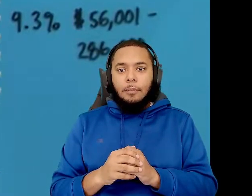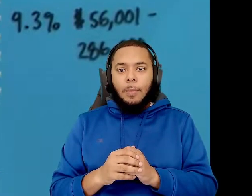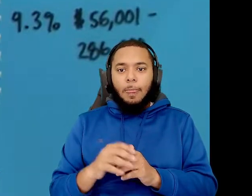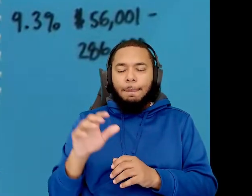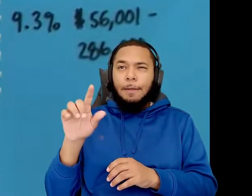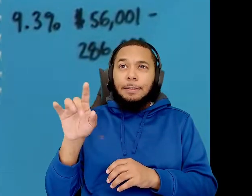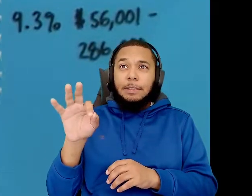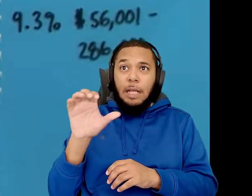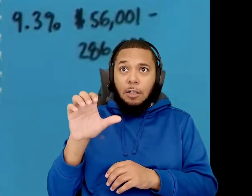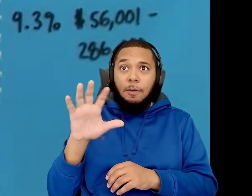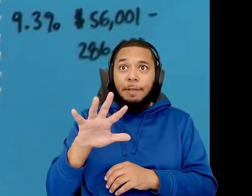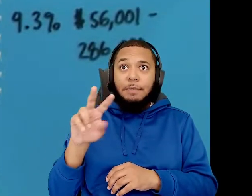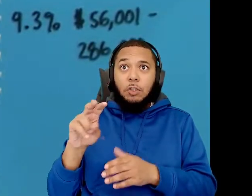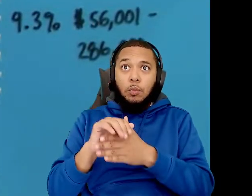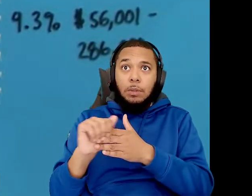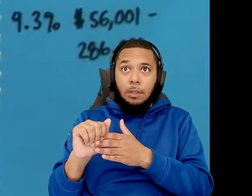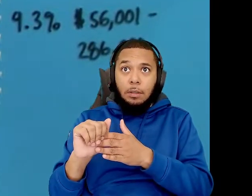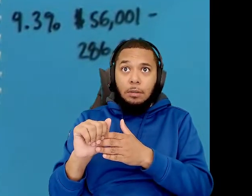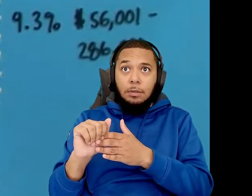$952.50.